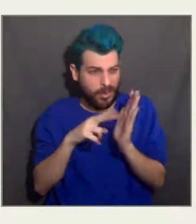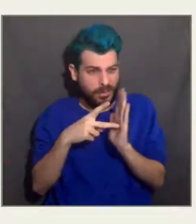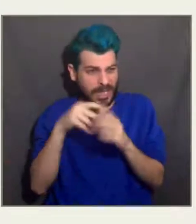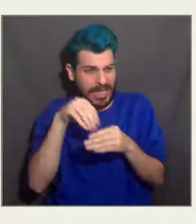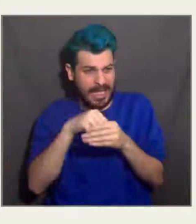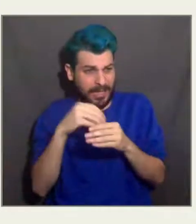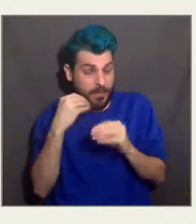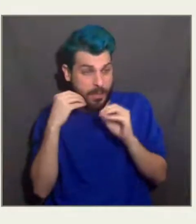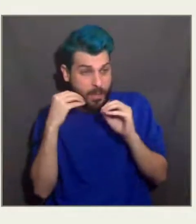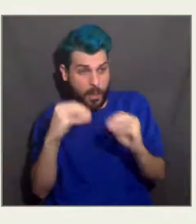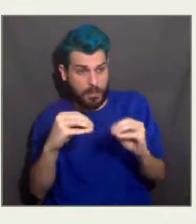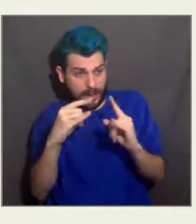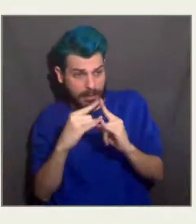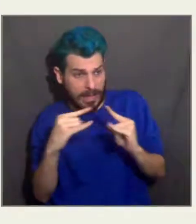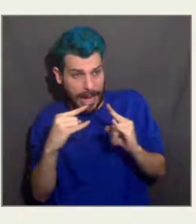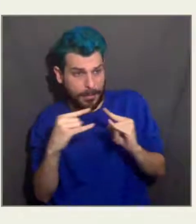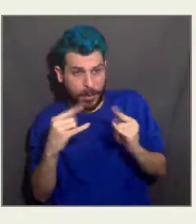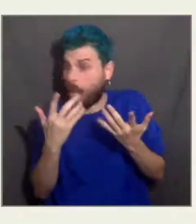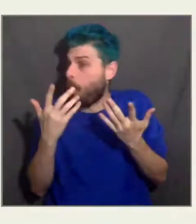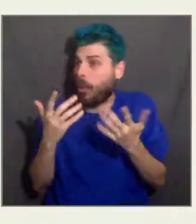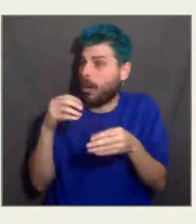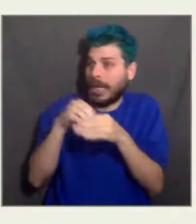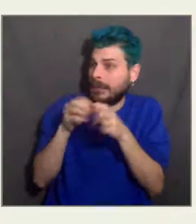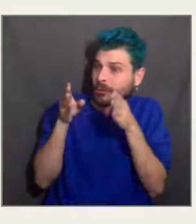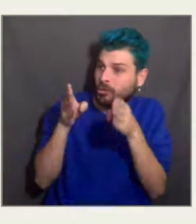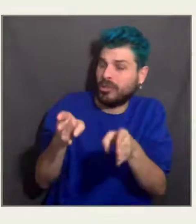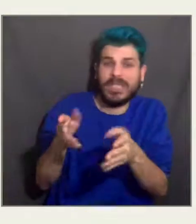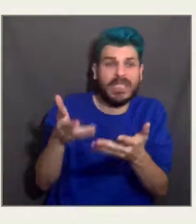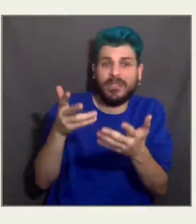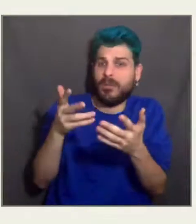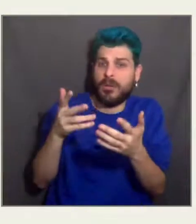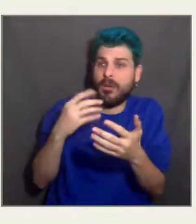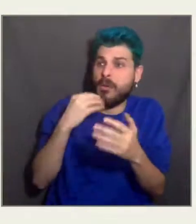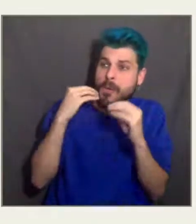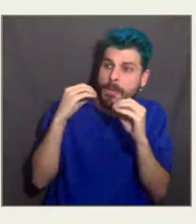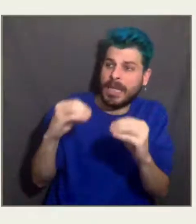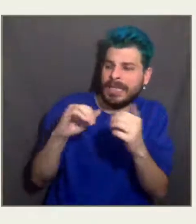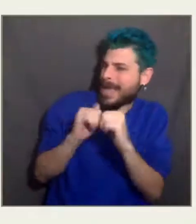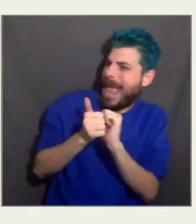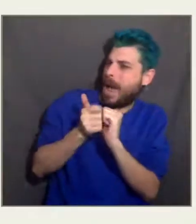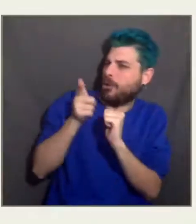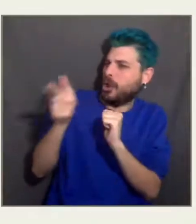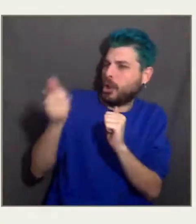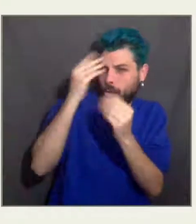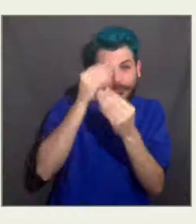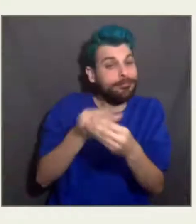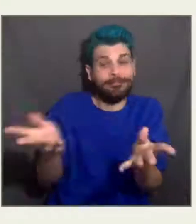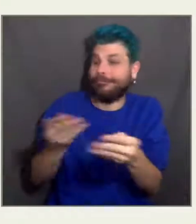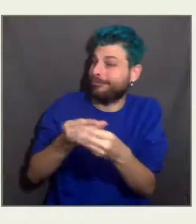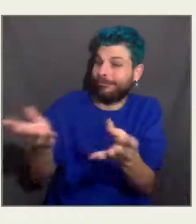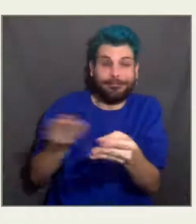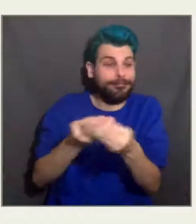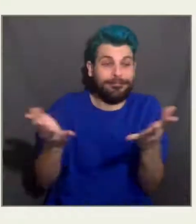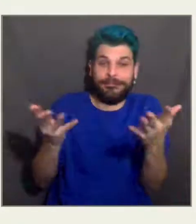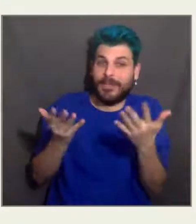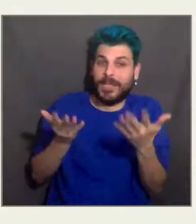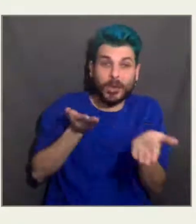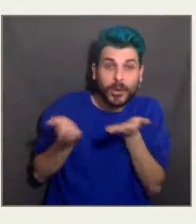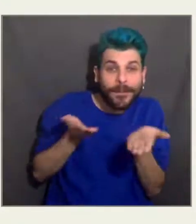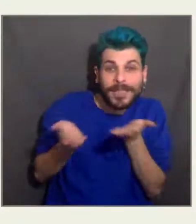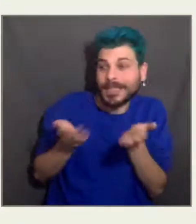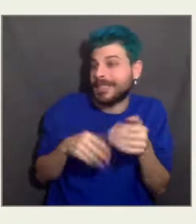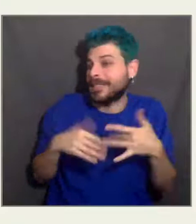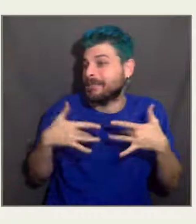Yeah, Okay. and on the street, in the homeless encampments, how do you let them know what Metro's doing? How do you let them know the services that are